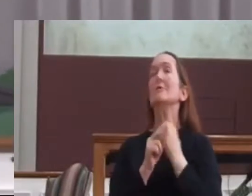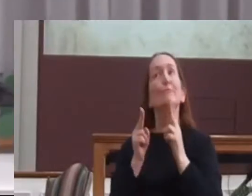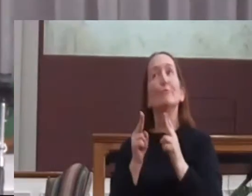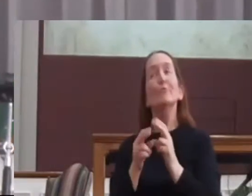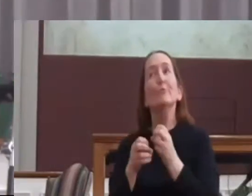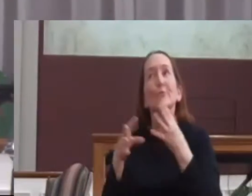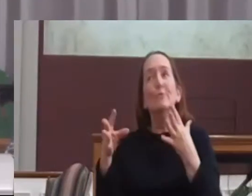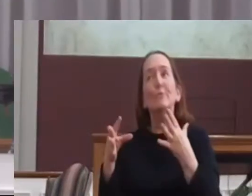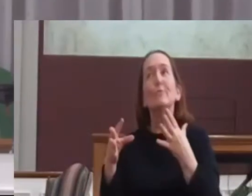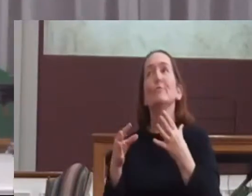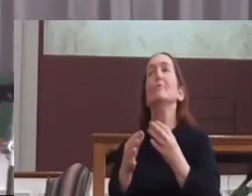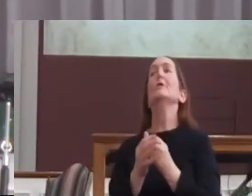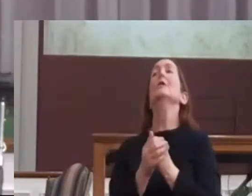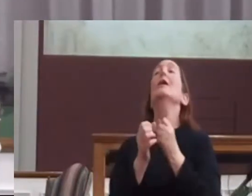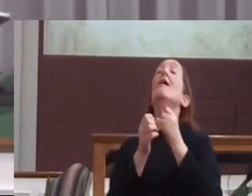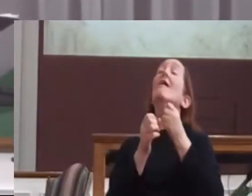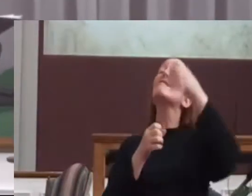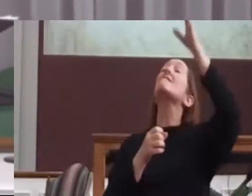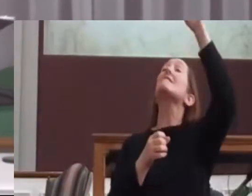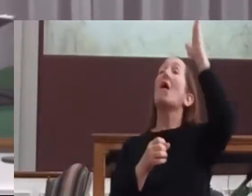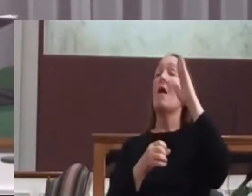too carried away,